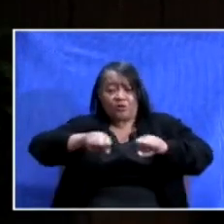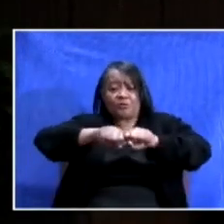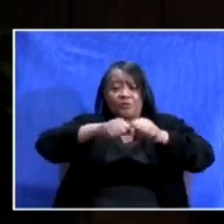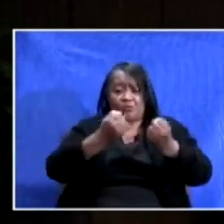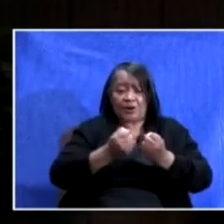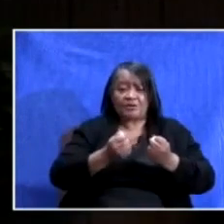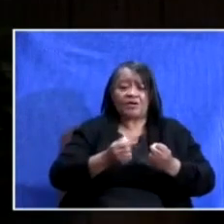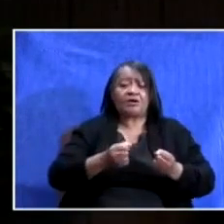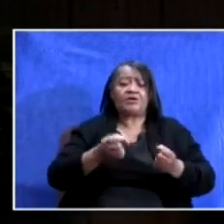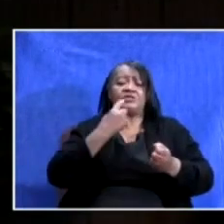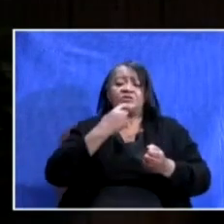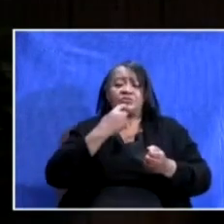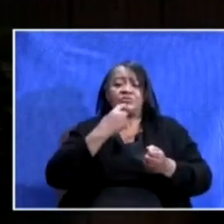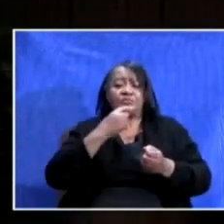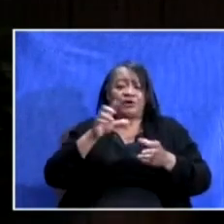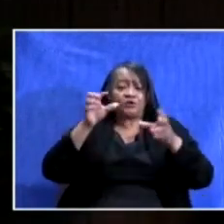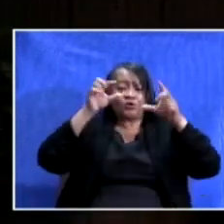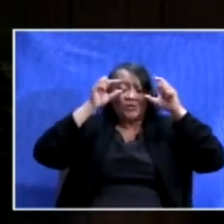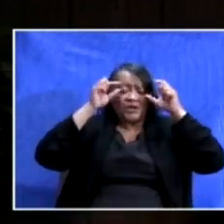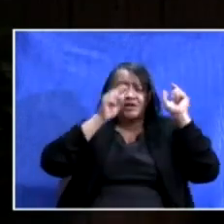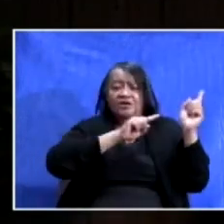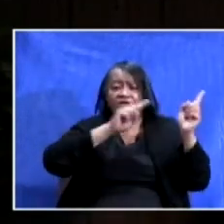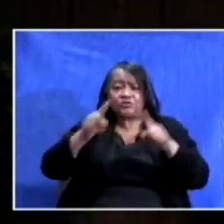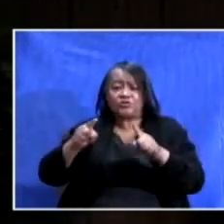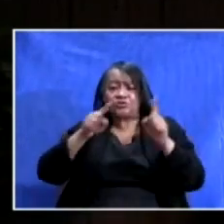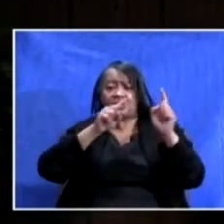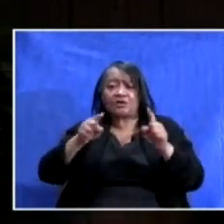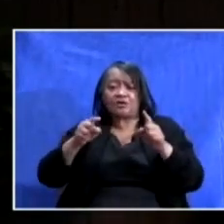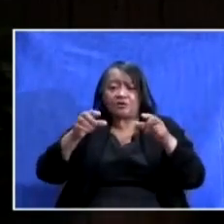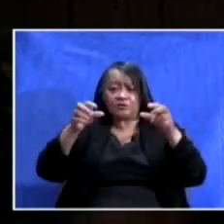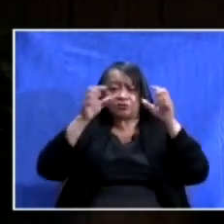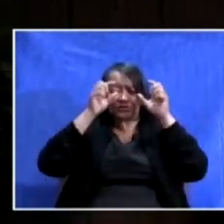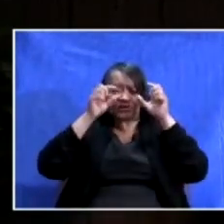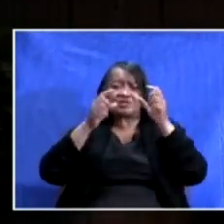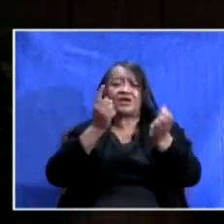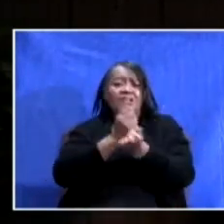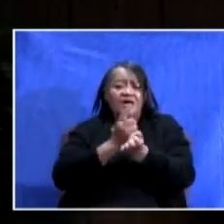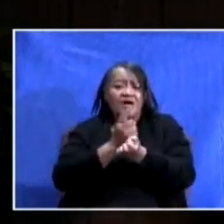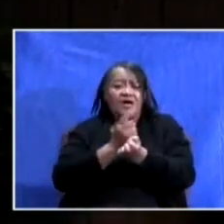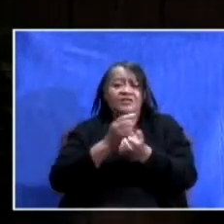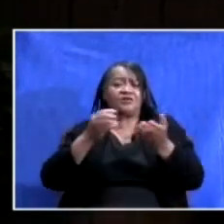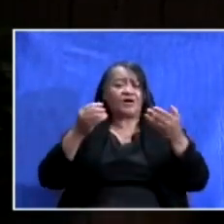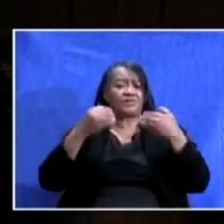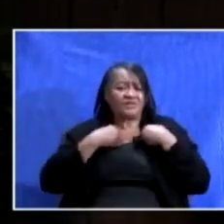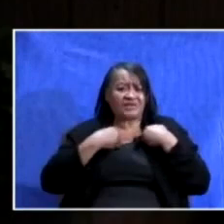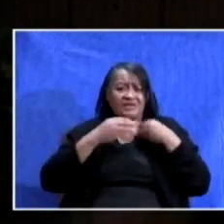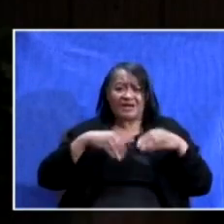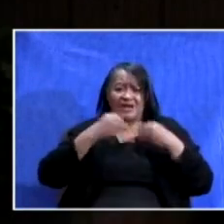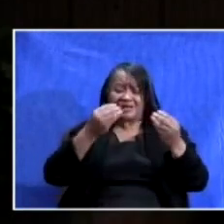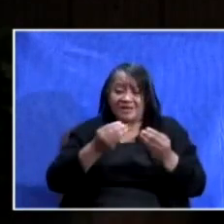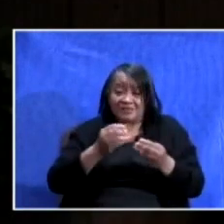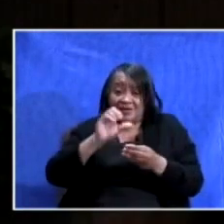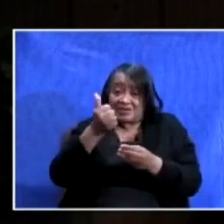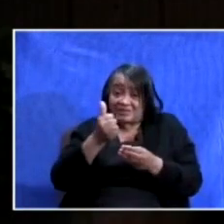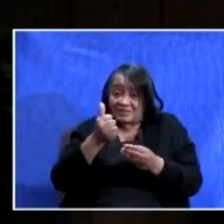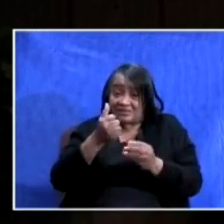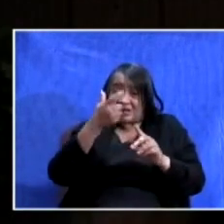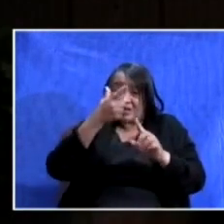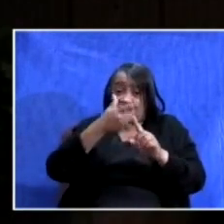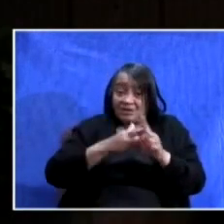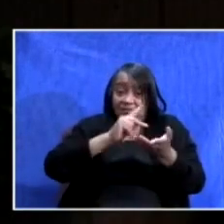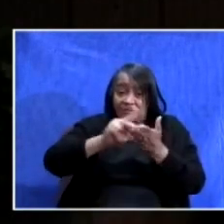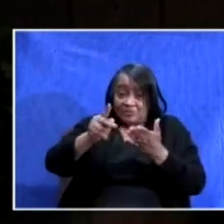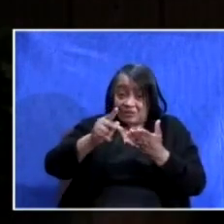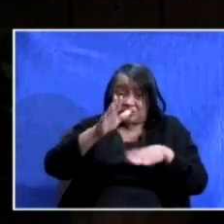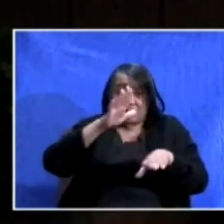to the optometrist and, can I just put $10 a month on this?